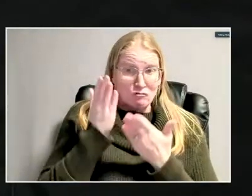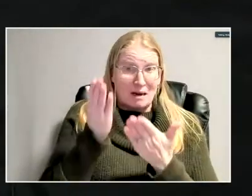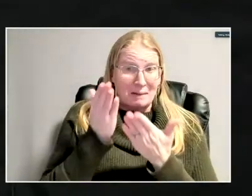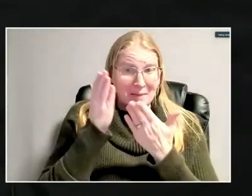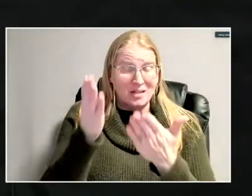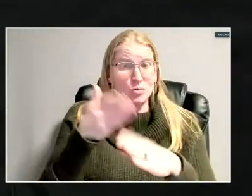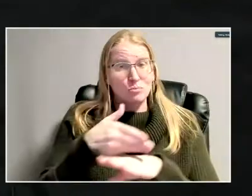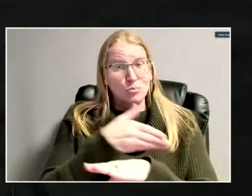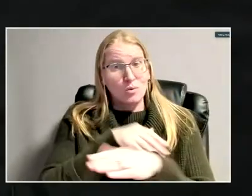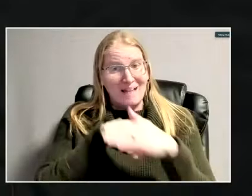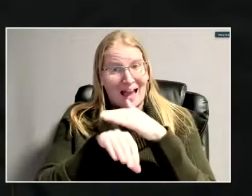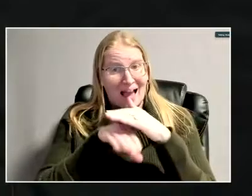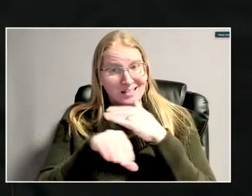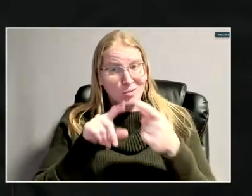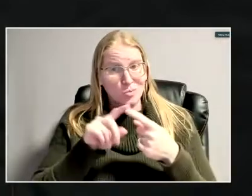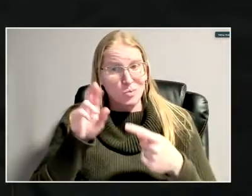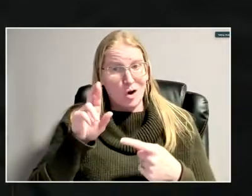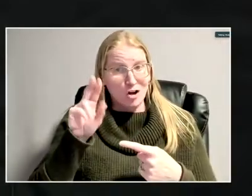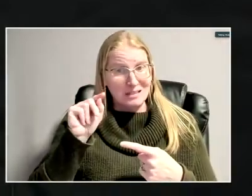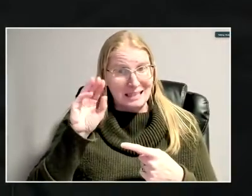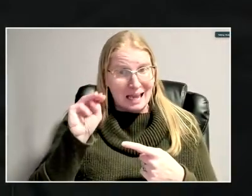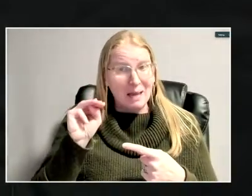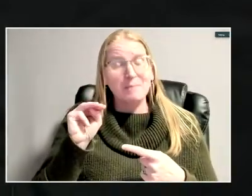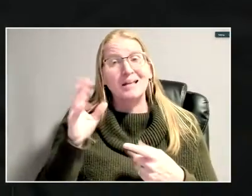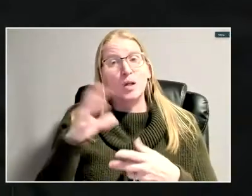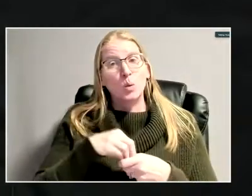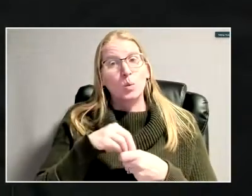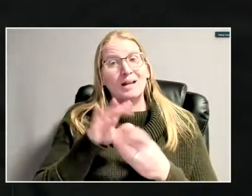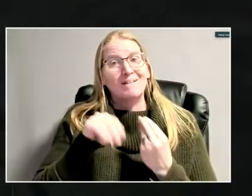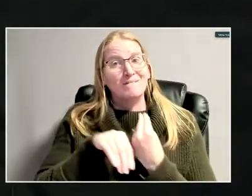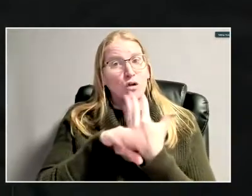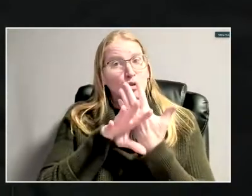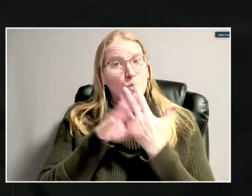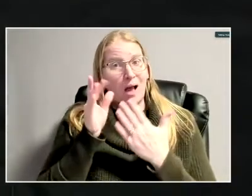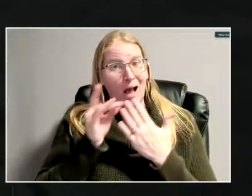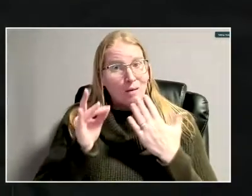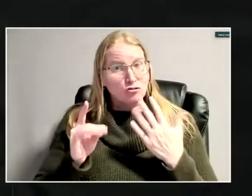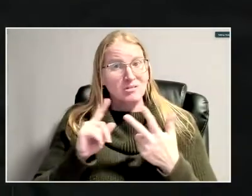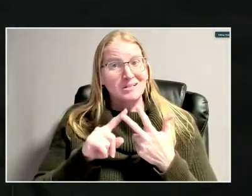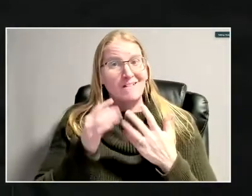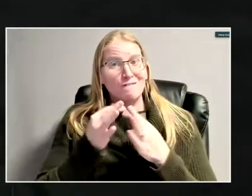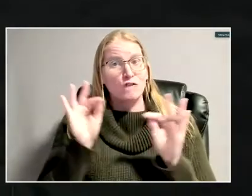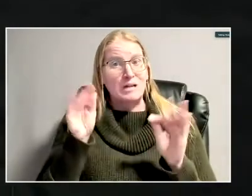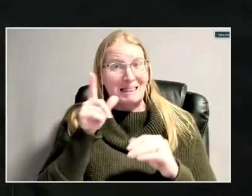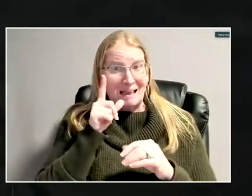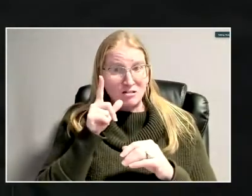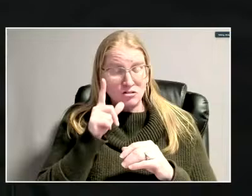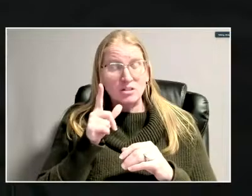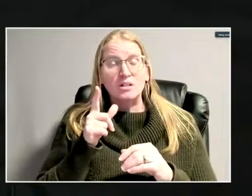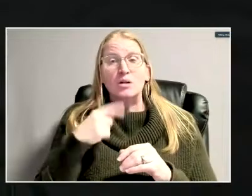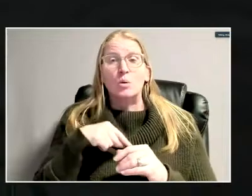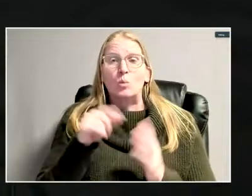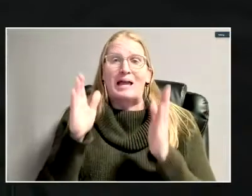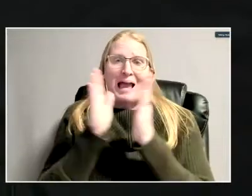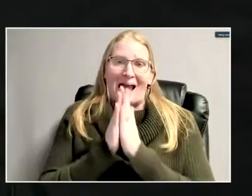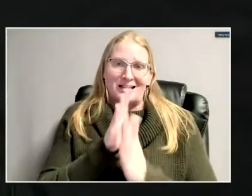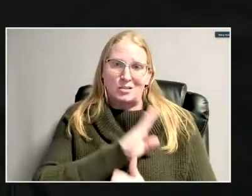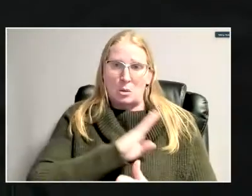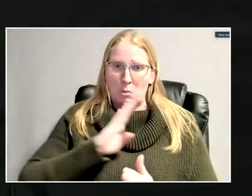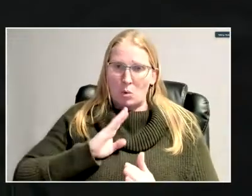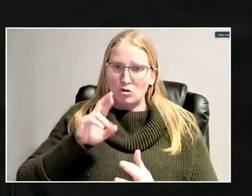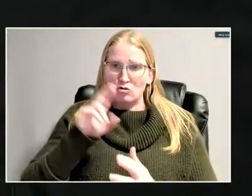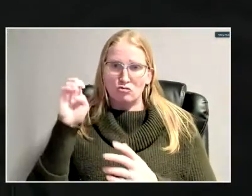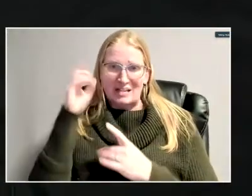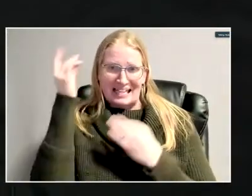providing a virtual option and free lunch now therefore be it resolved that we request the select would reconsider and Implement those